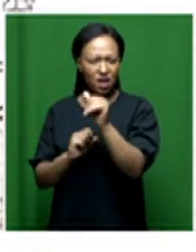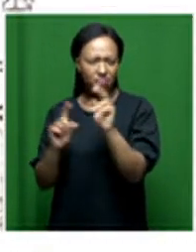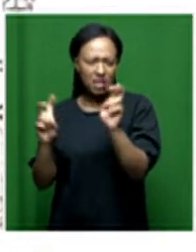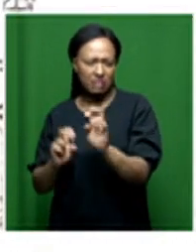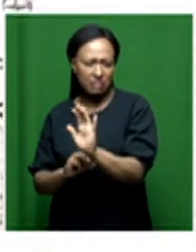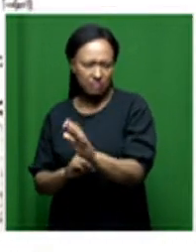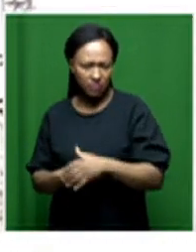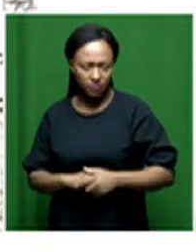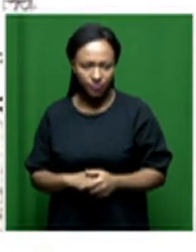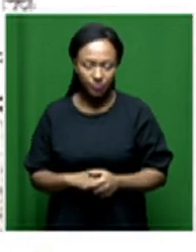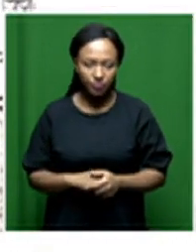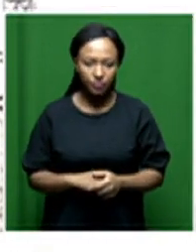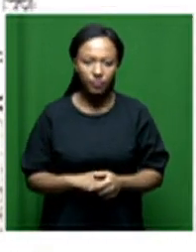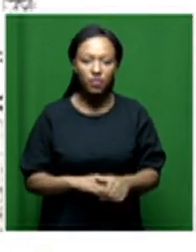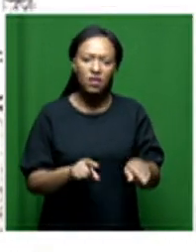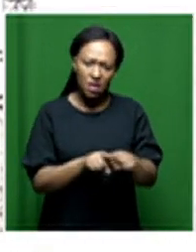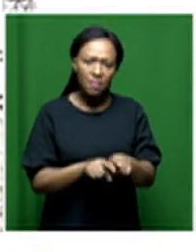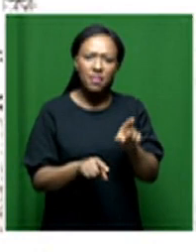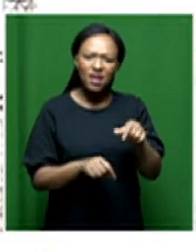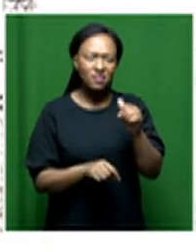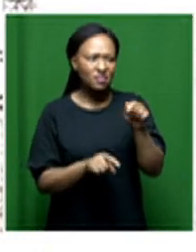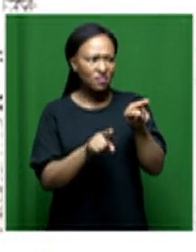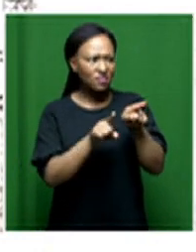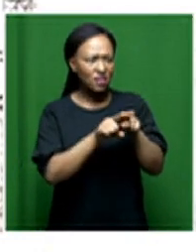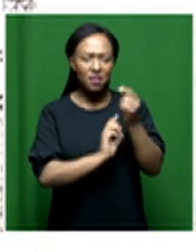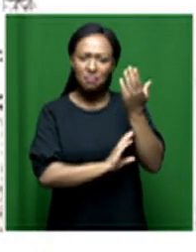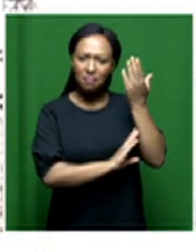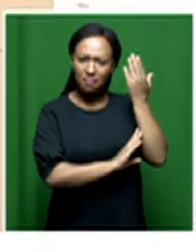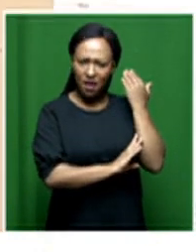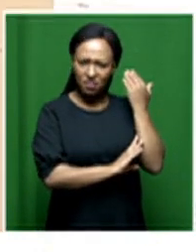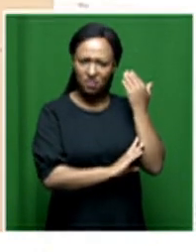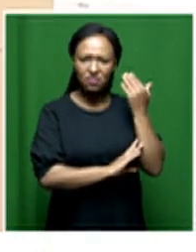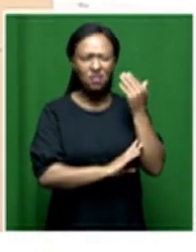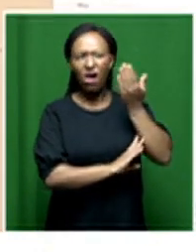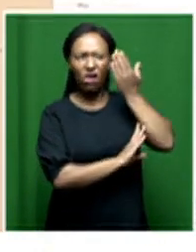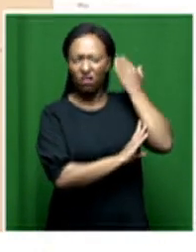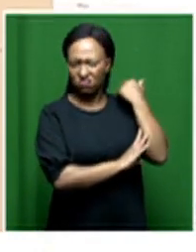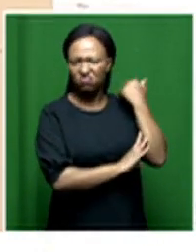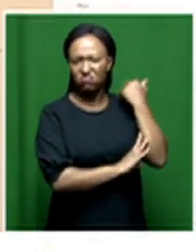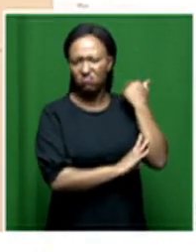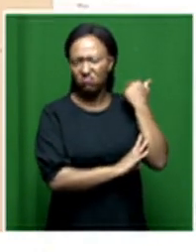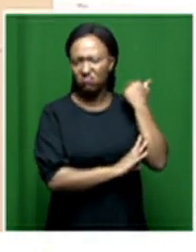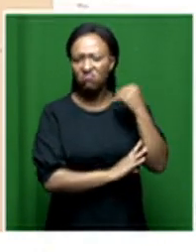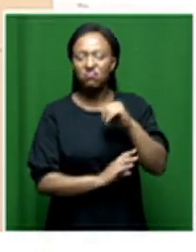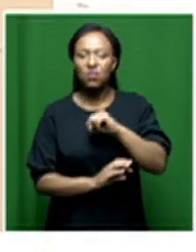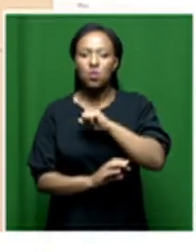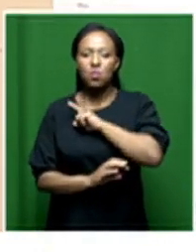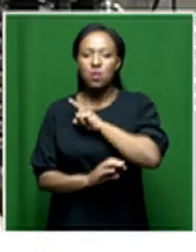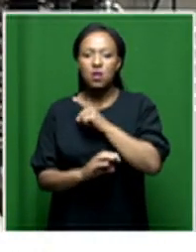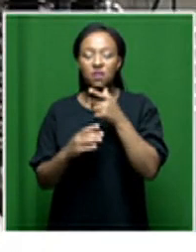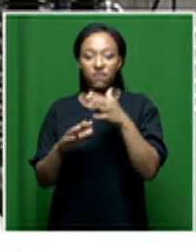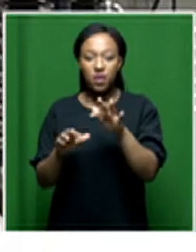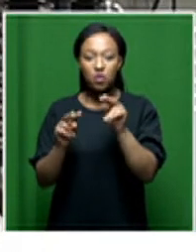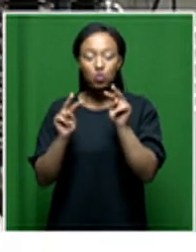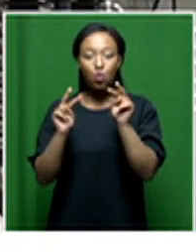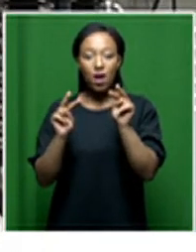Well, I think that was very much the case in the past, and I think it's very much in the past now. And one of the interesting things, if one has watched Andre